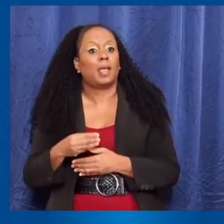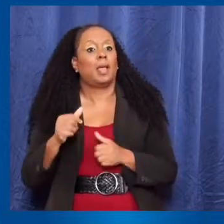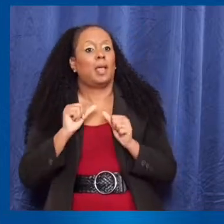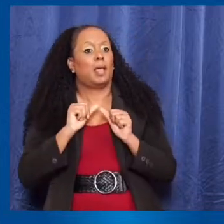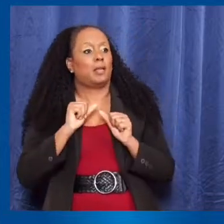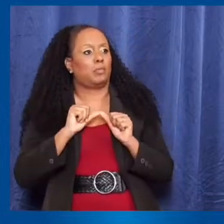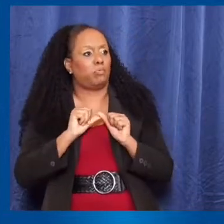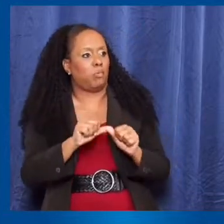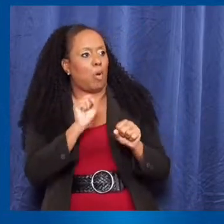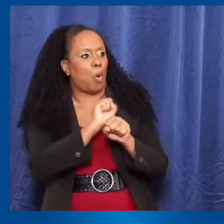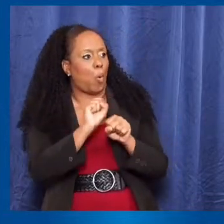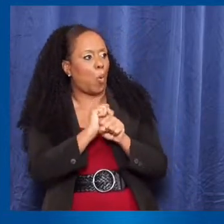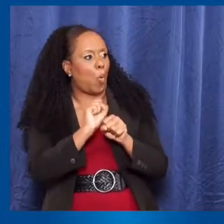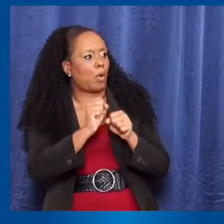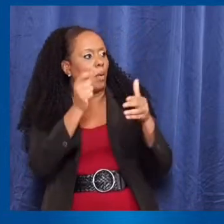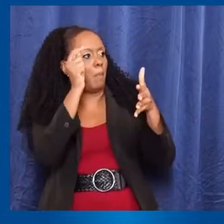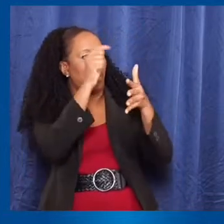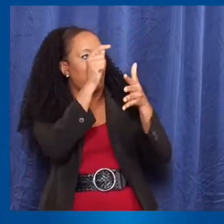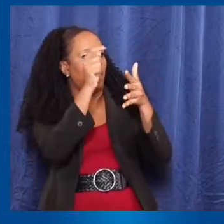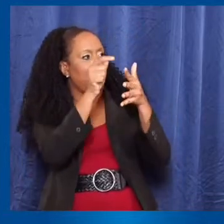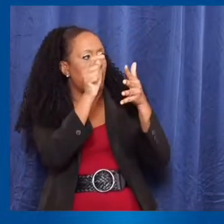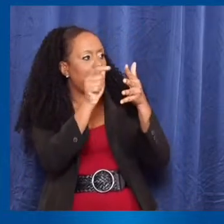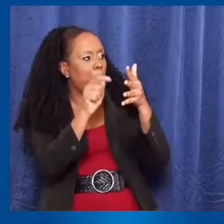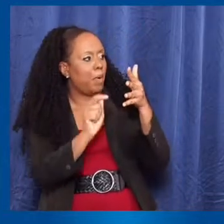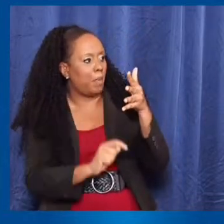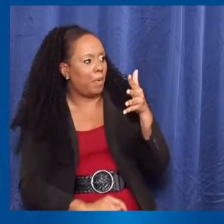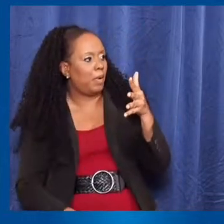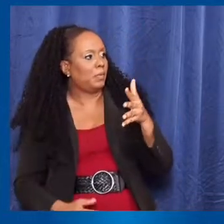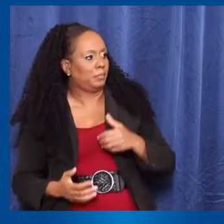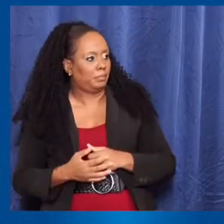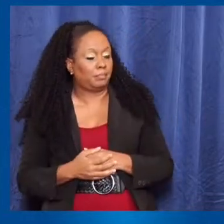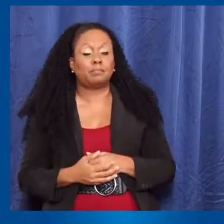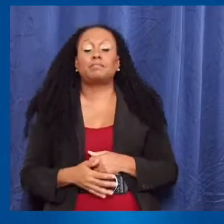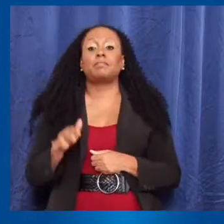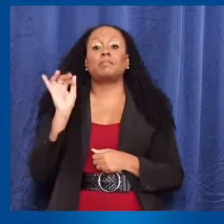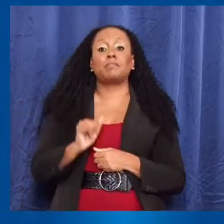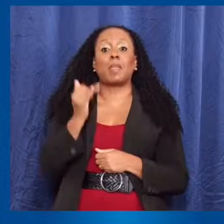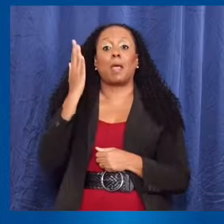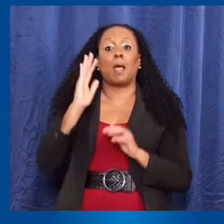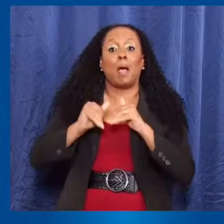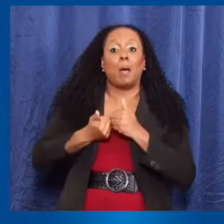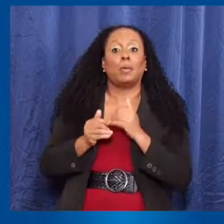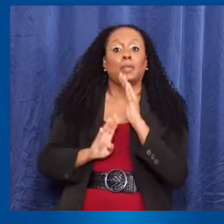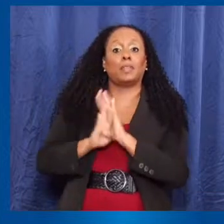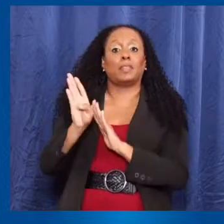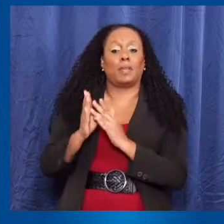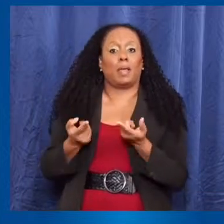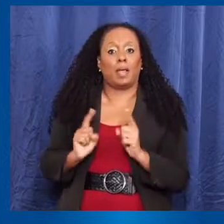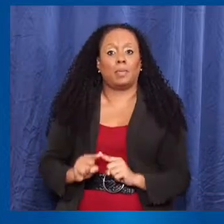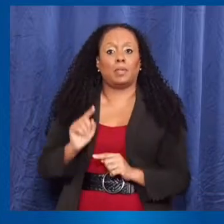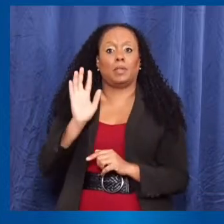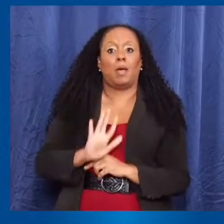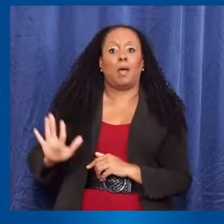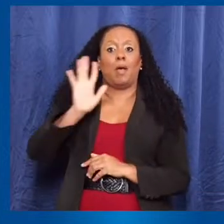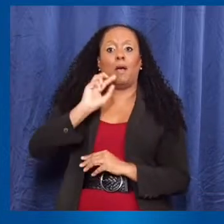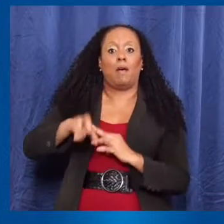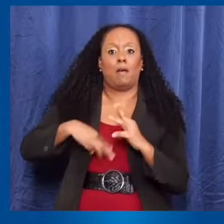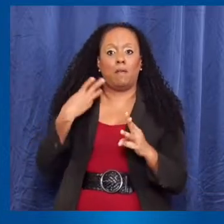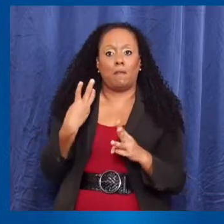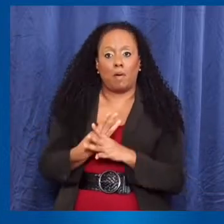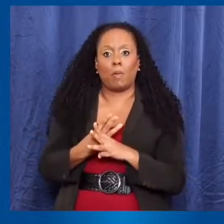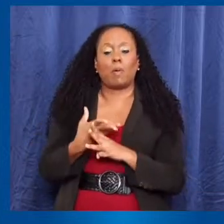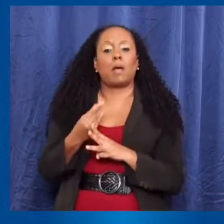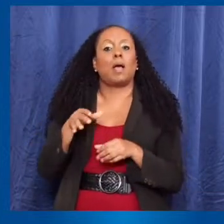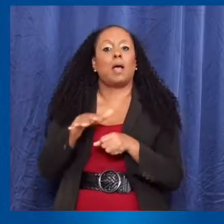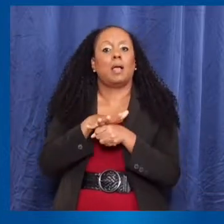on the things that you have not yet been able to agree upon. And that is how development happens globally, hemispherically,